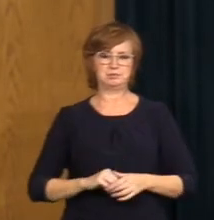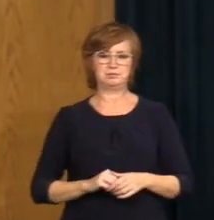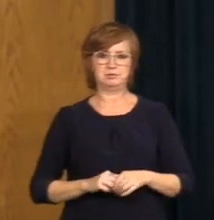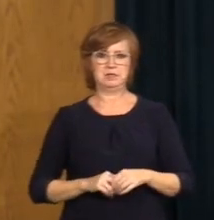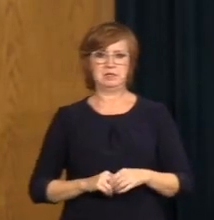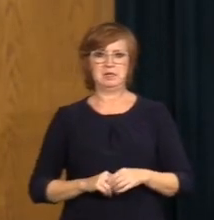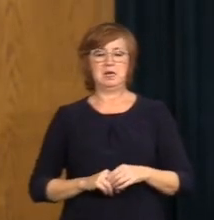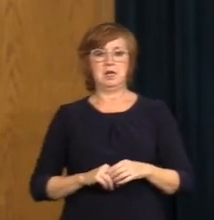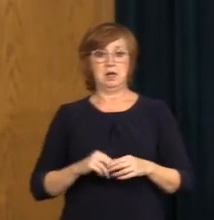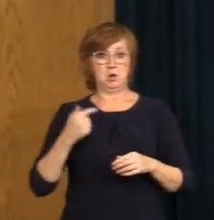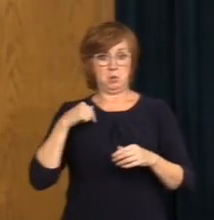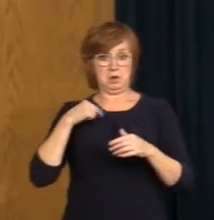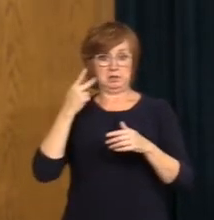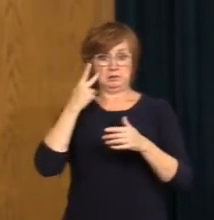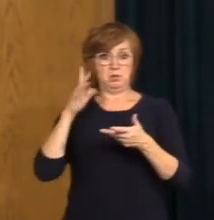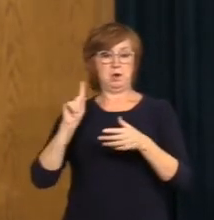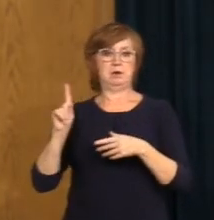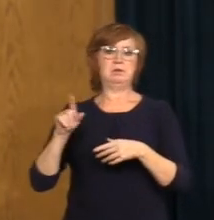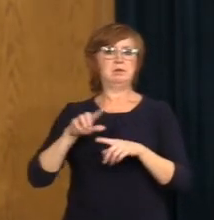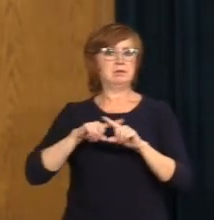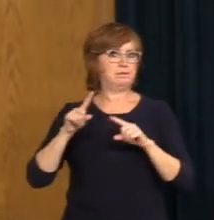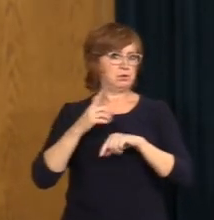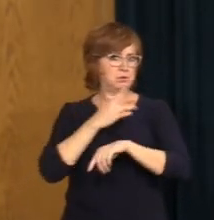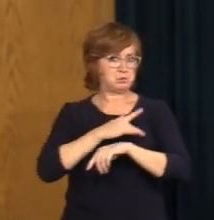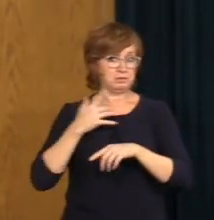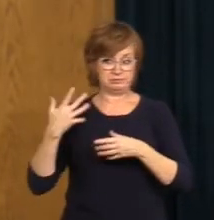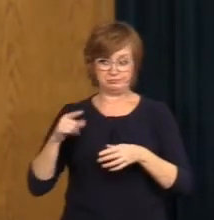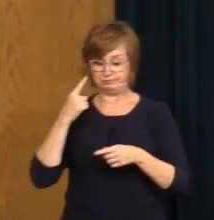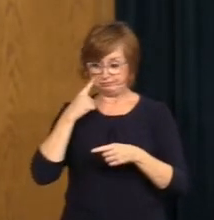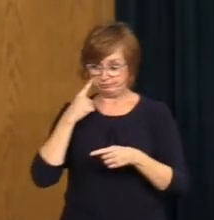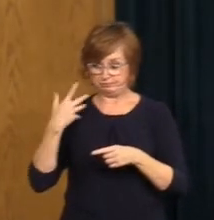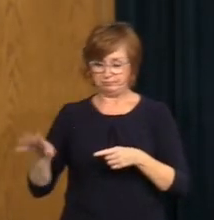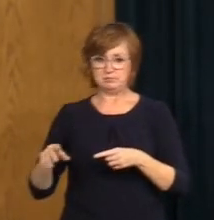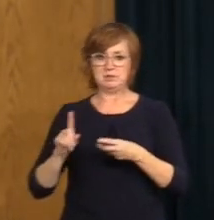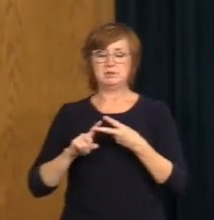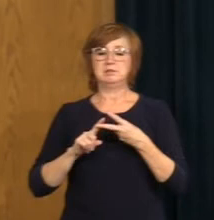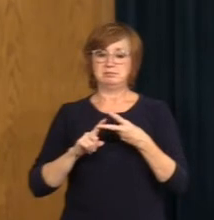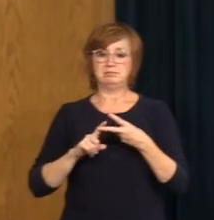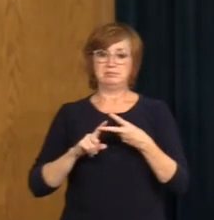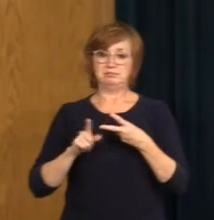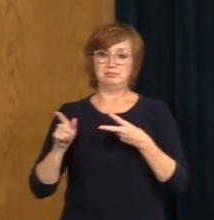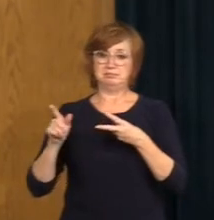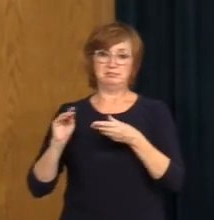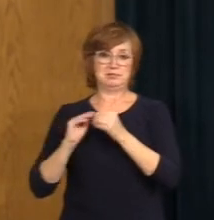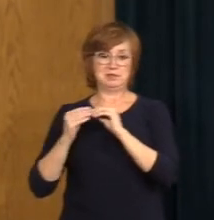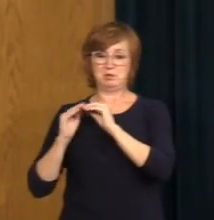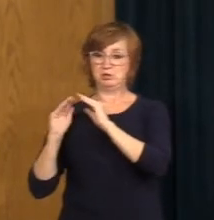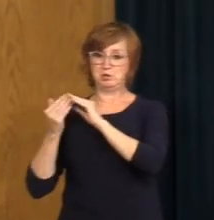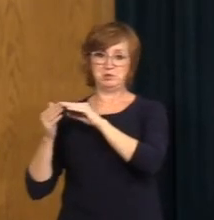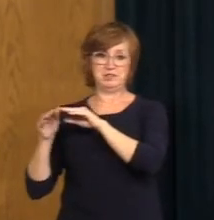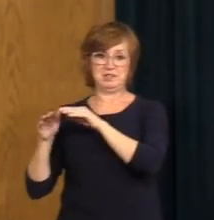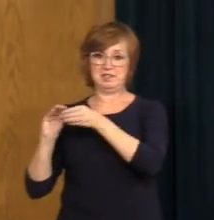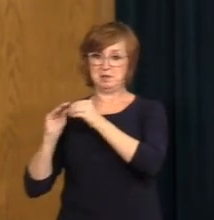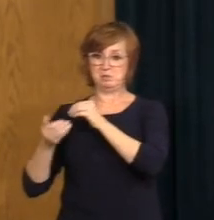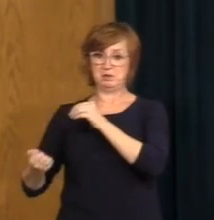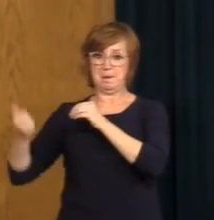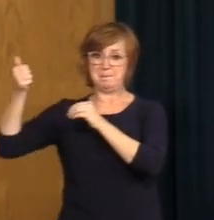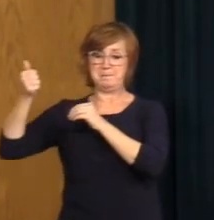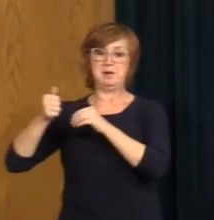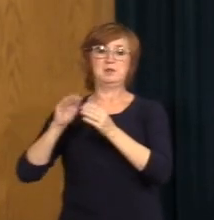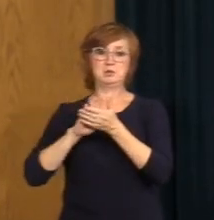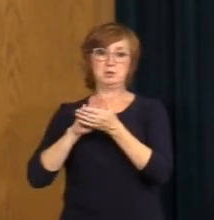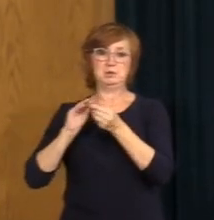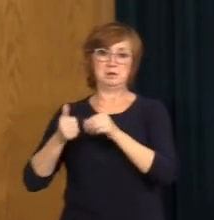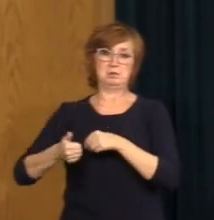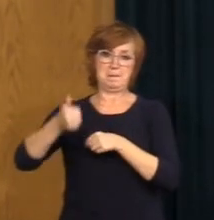Canada. But having said that, even then, it's really important that everything we do in the community to keep transmission rates low is important, and everything